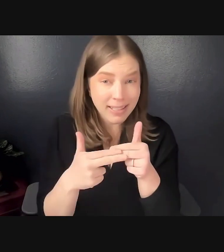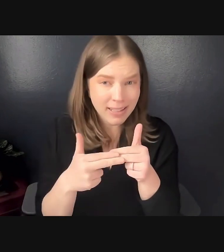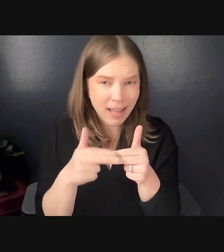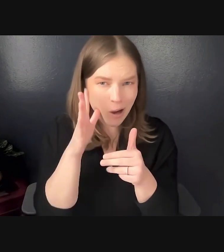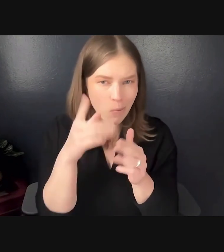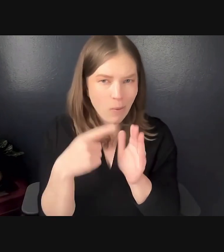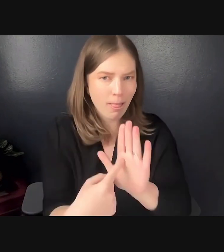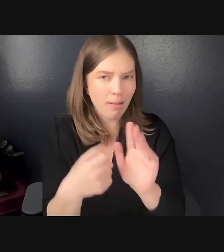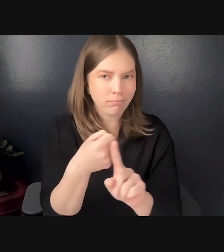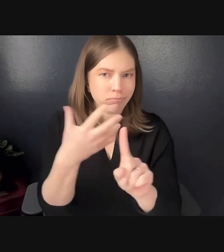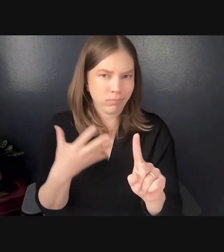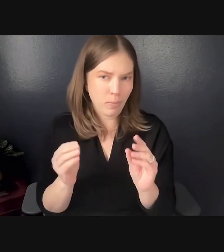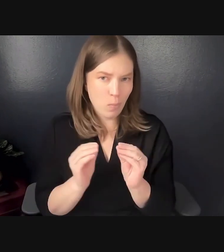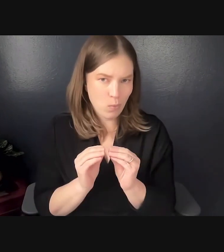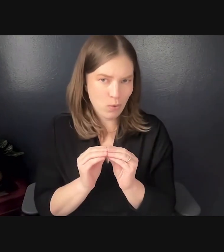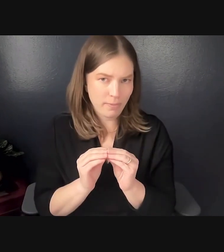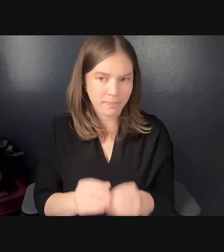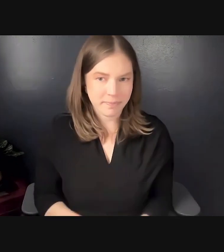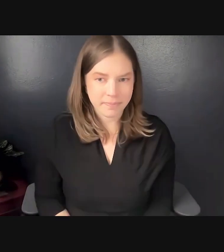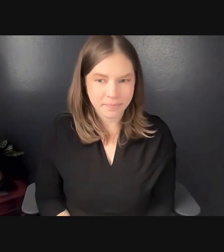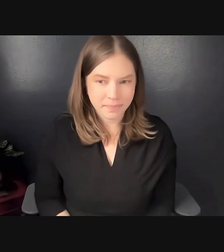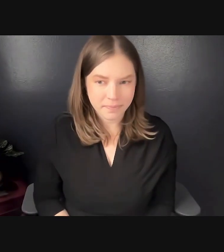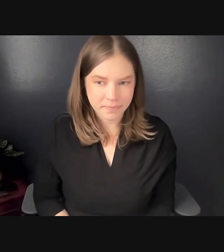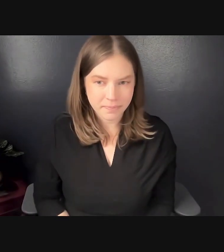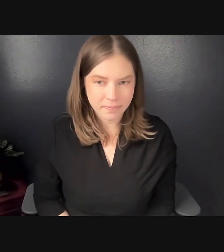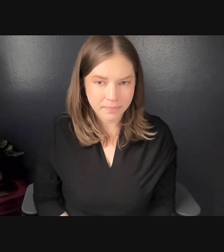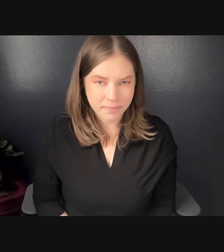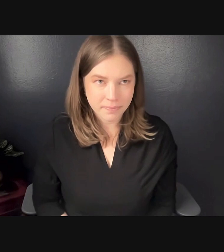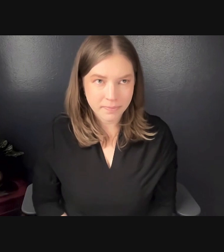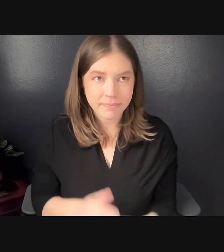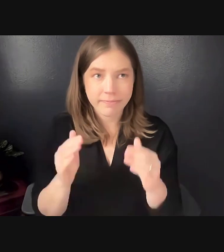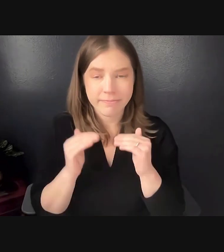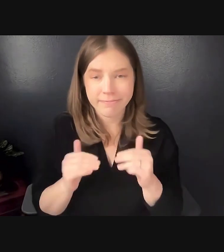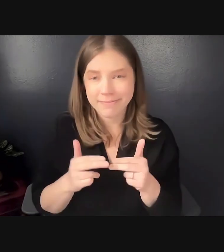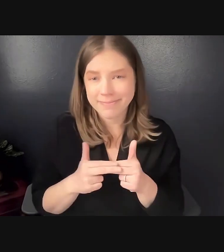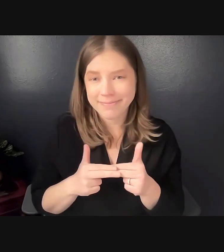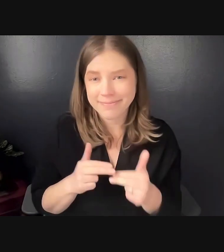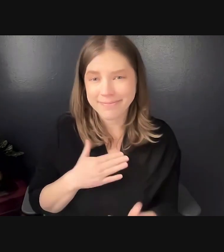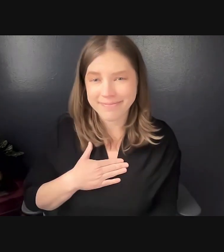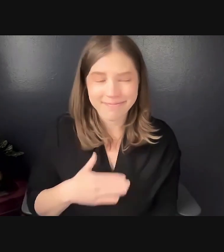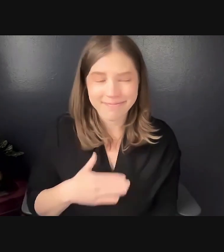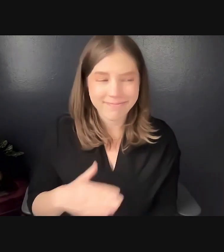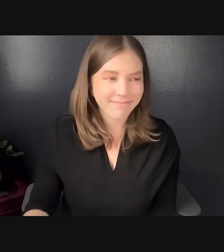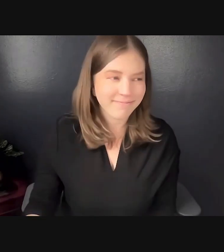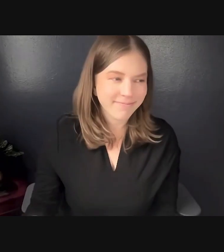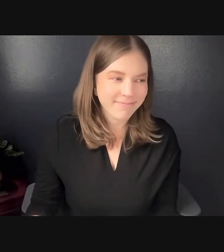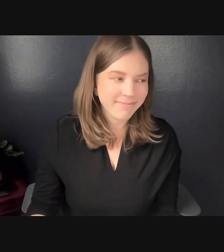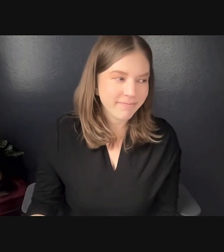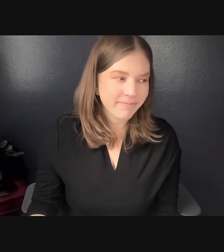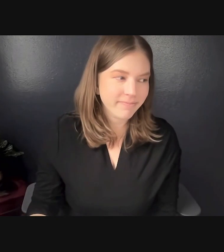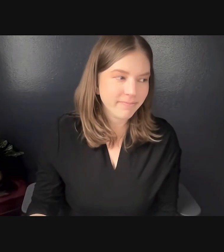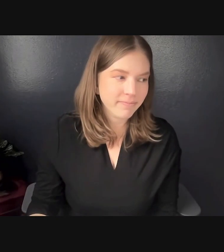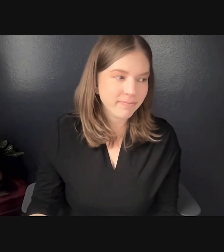ASR to human-provided speech-to-text services. So let's look at the next slide, and we'll focus a little bit more on that.